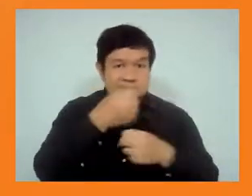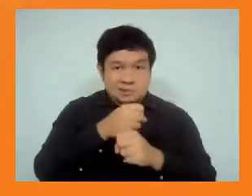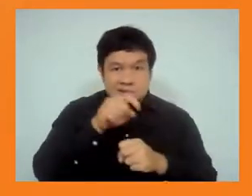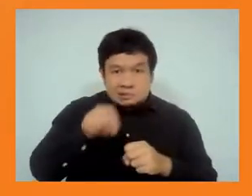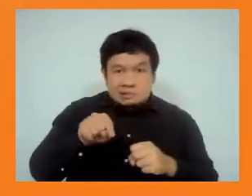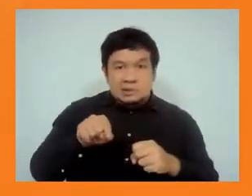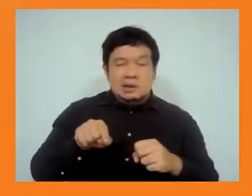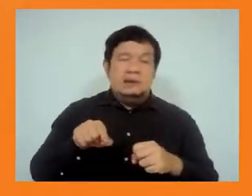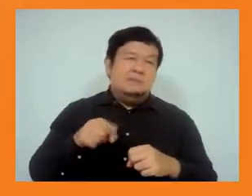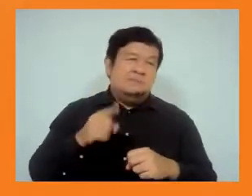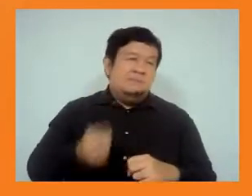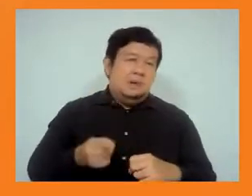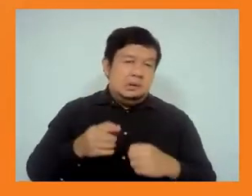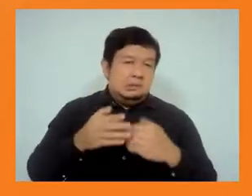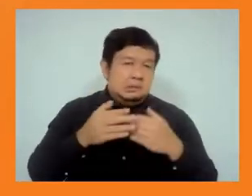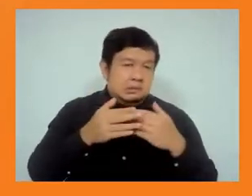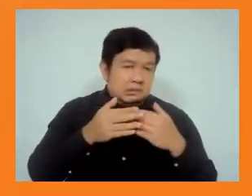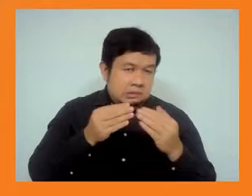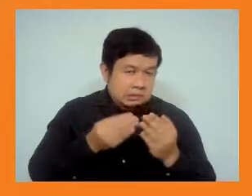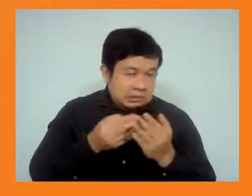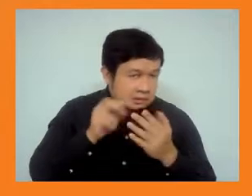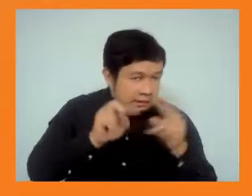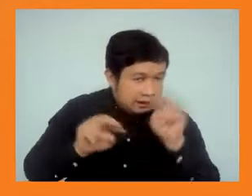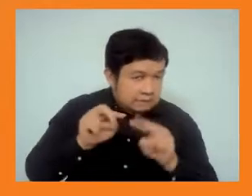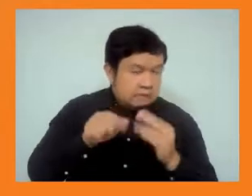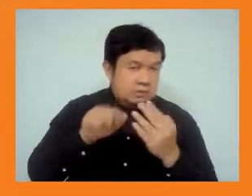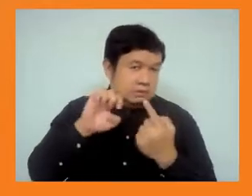were drowned and